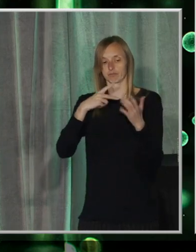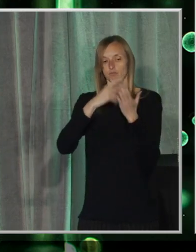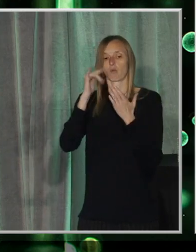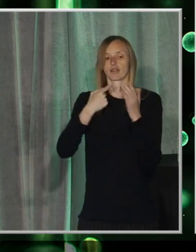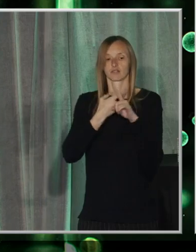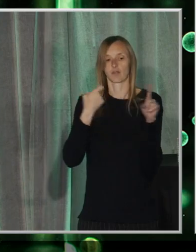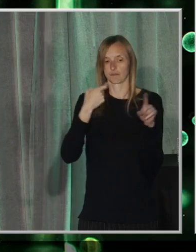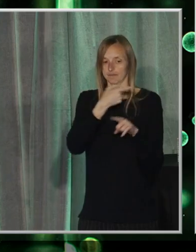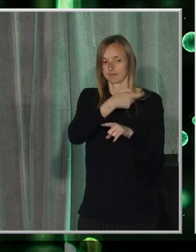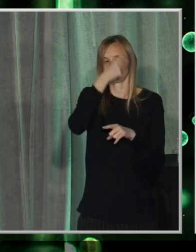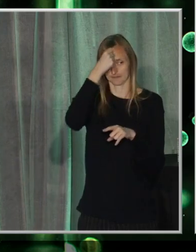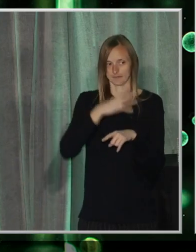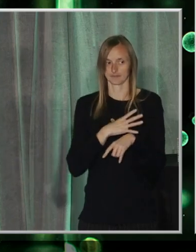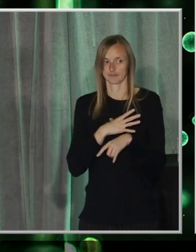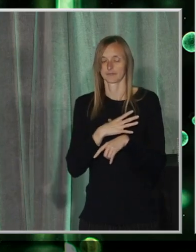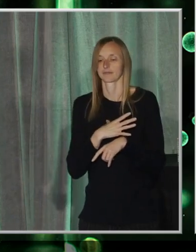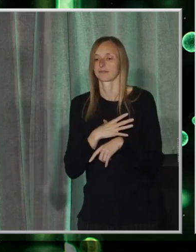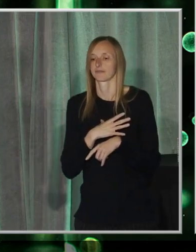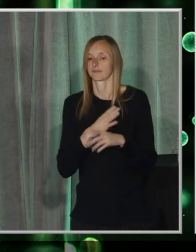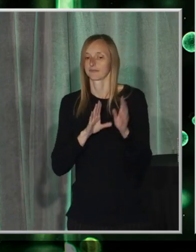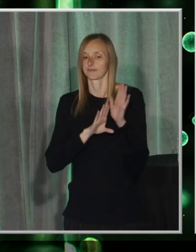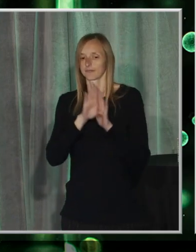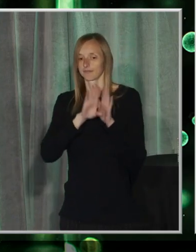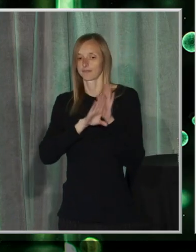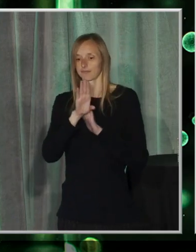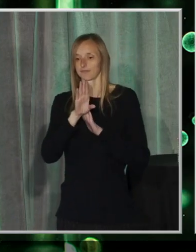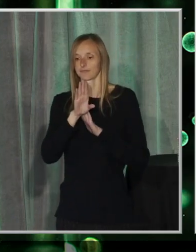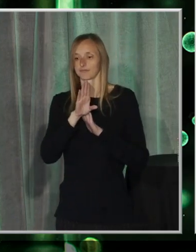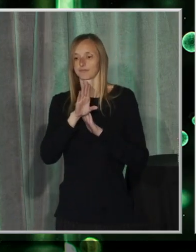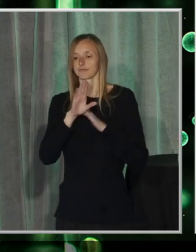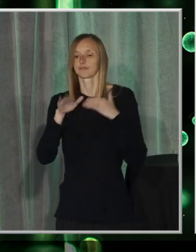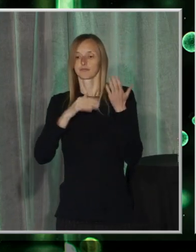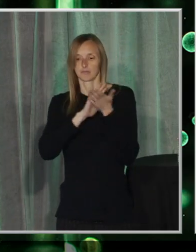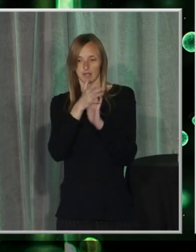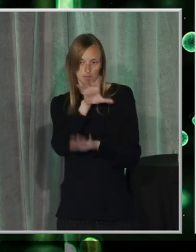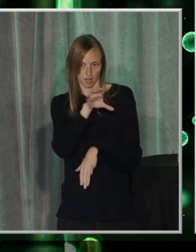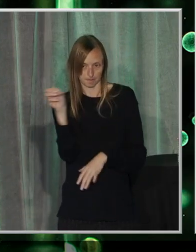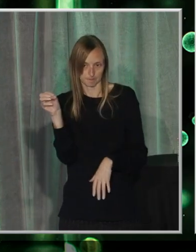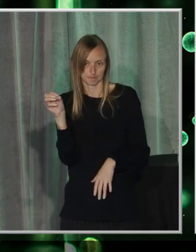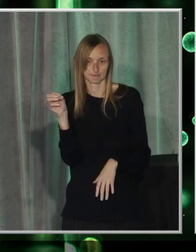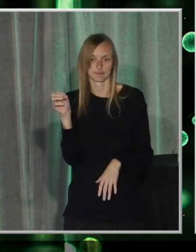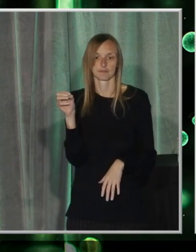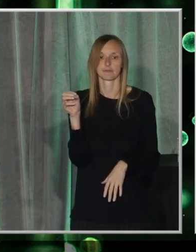eventually developing into a company. And